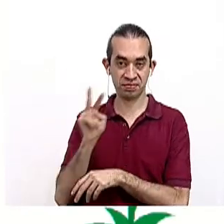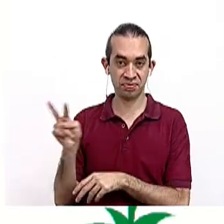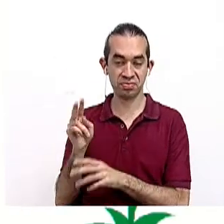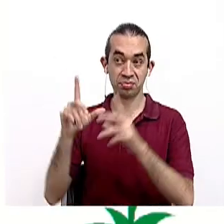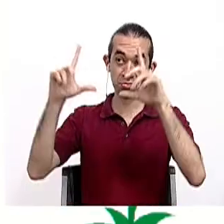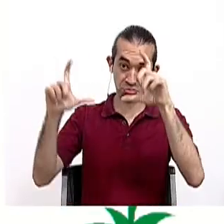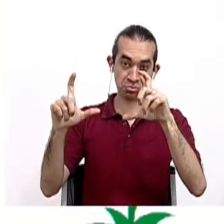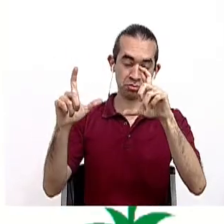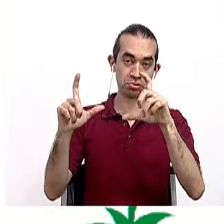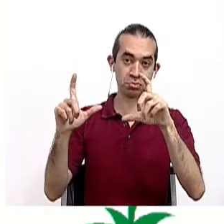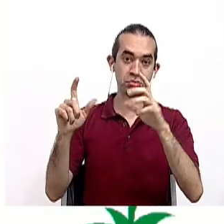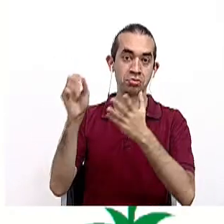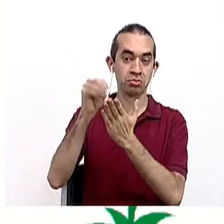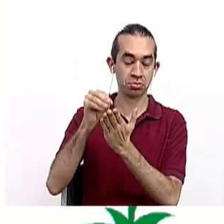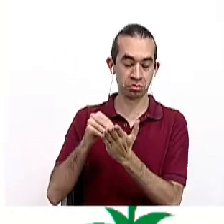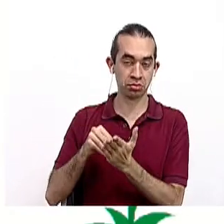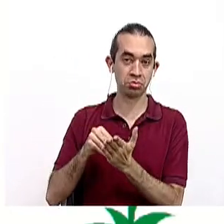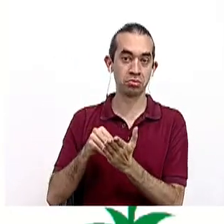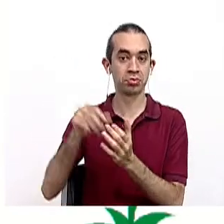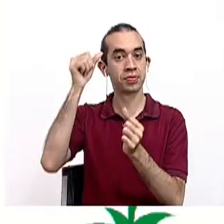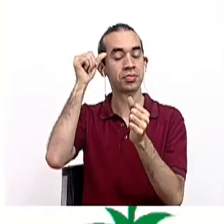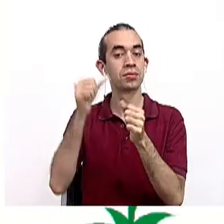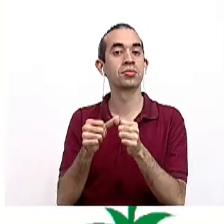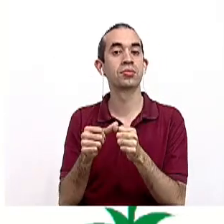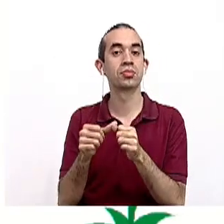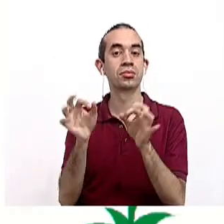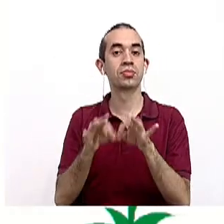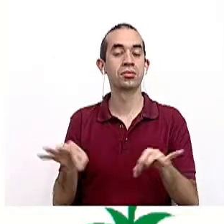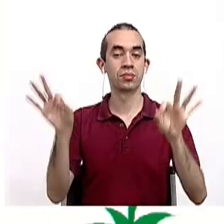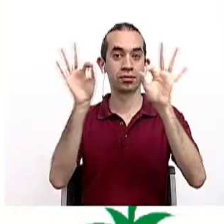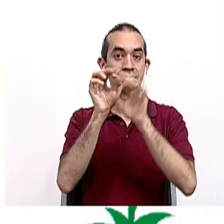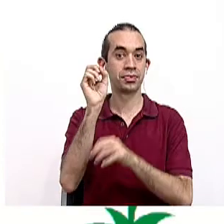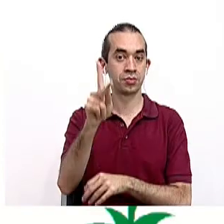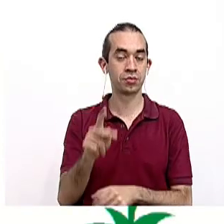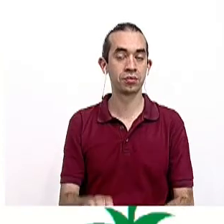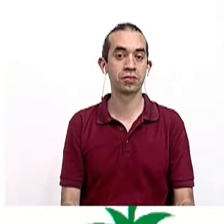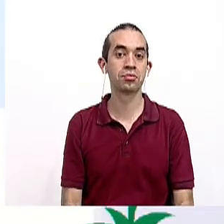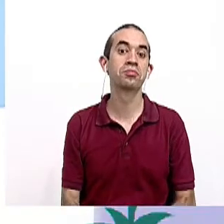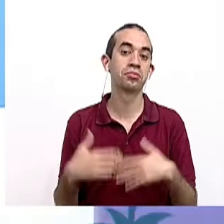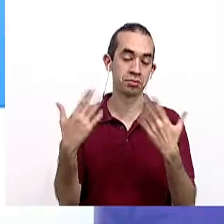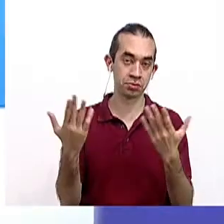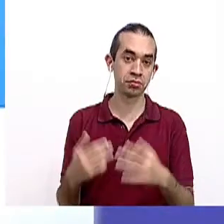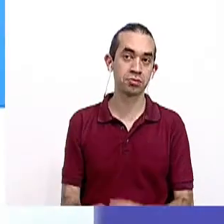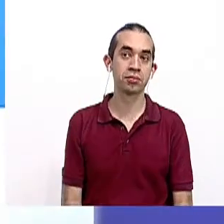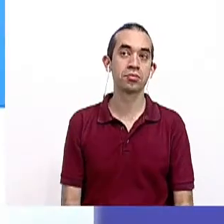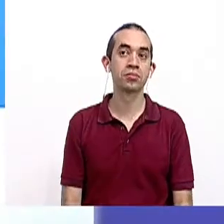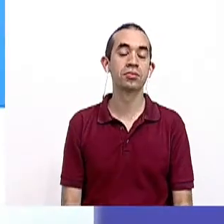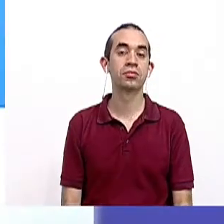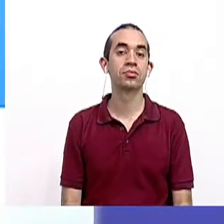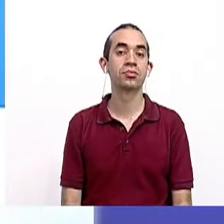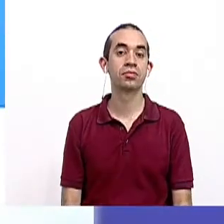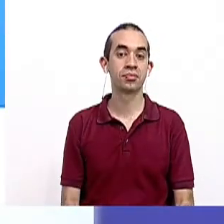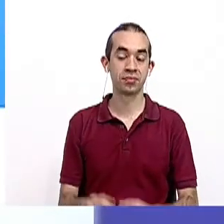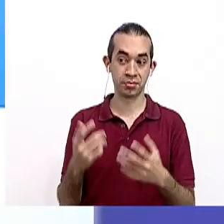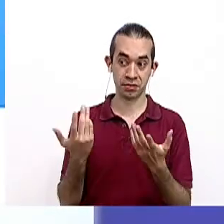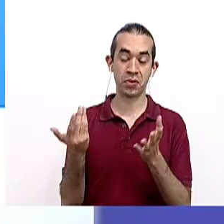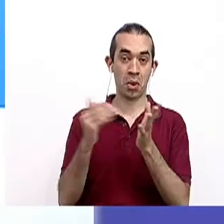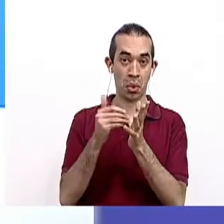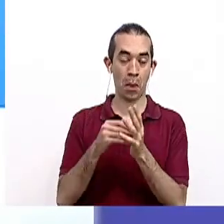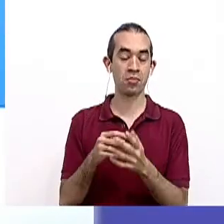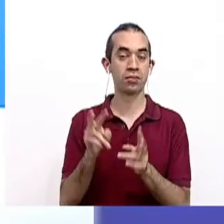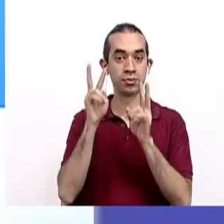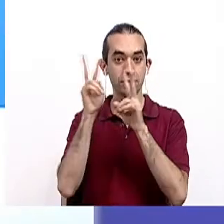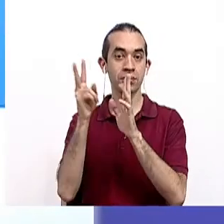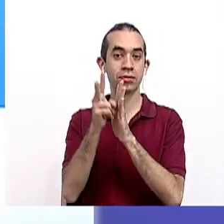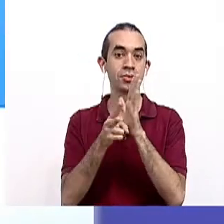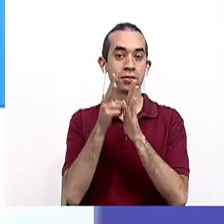a picture, take notes. Remember that it's very important, okay? So now, before we go back